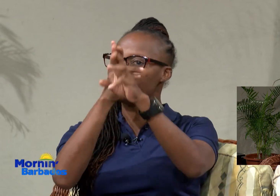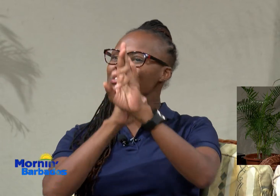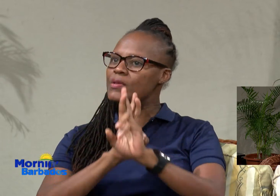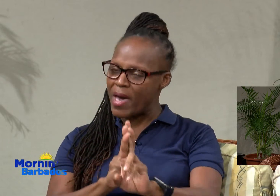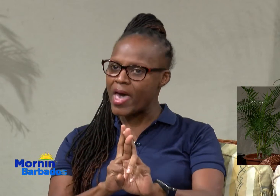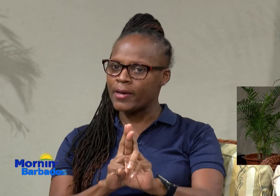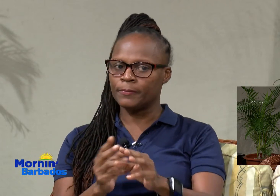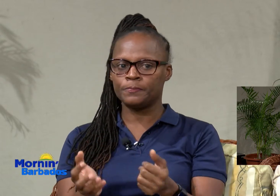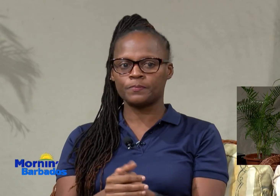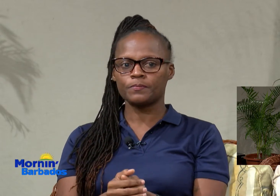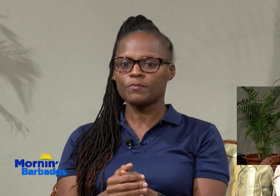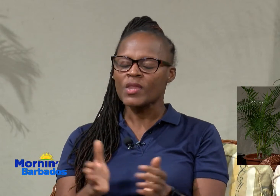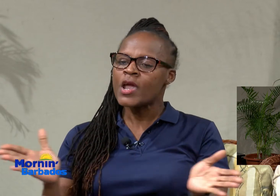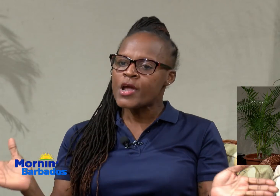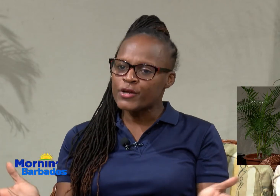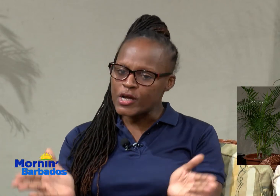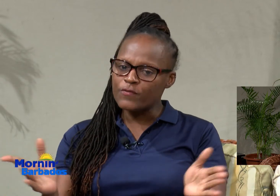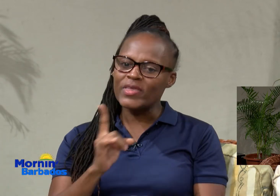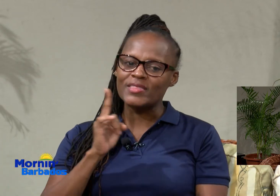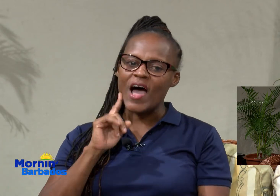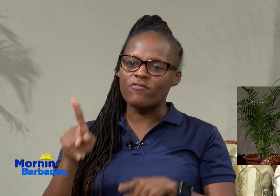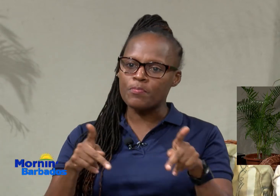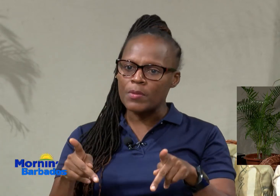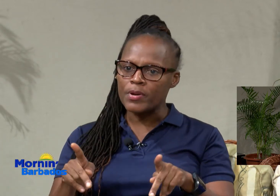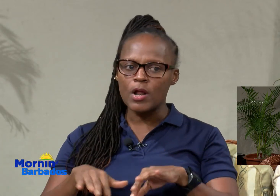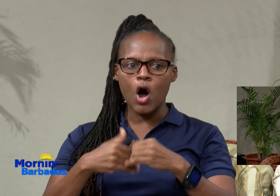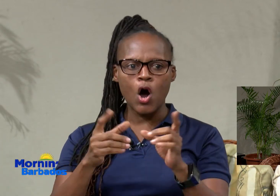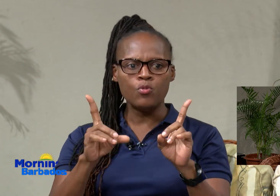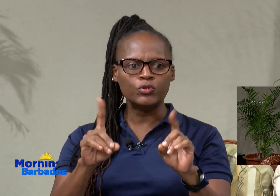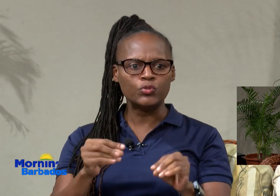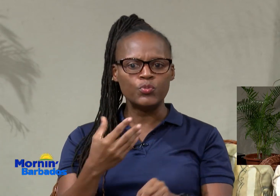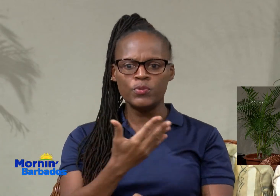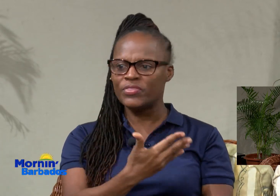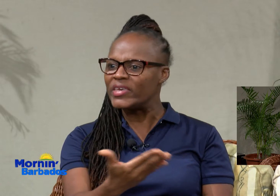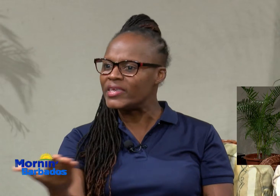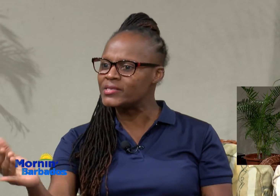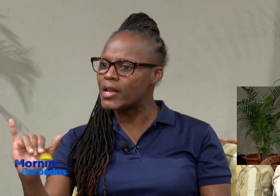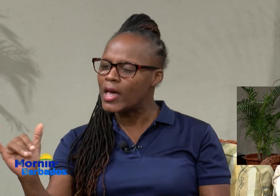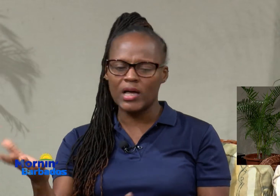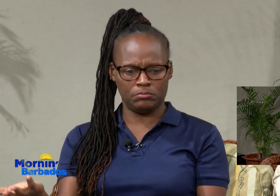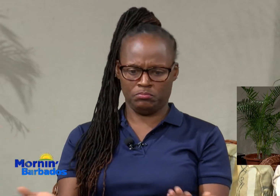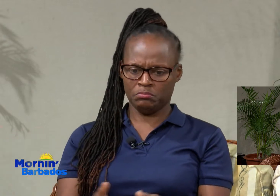So there are things that need to change, need to be respectful.